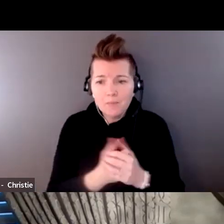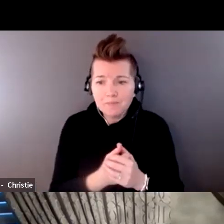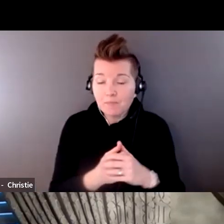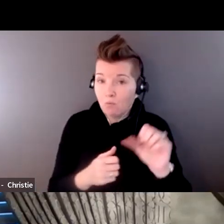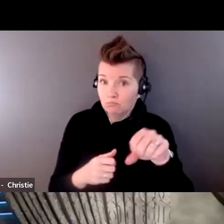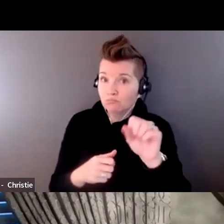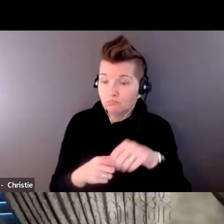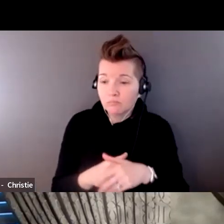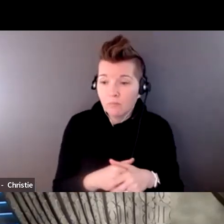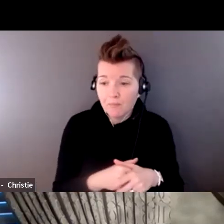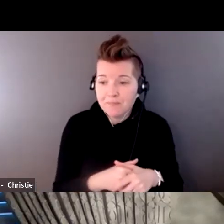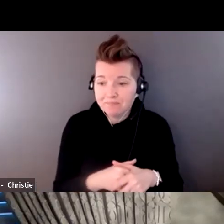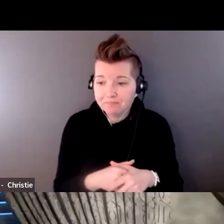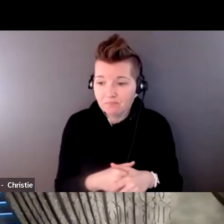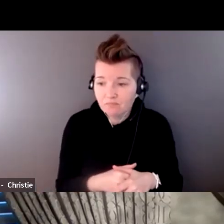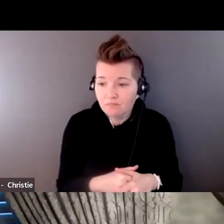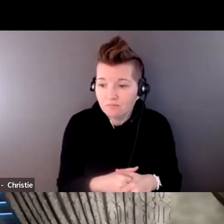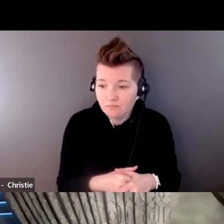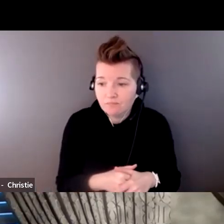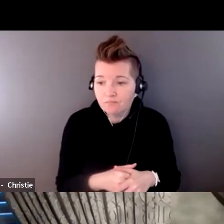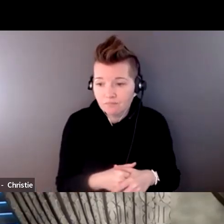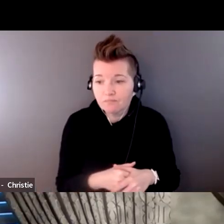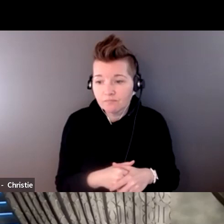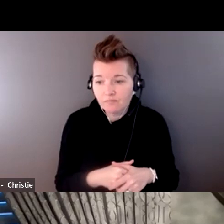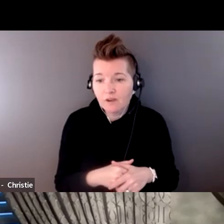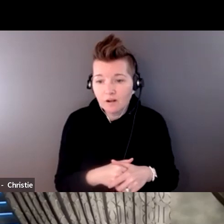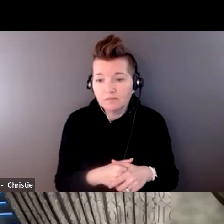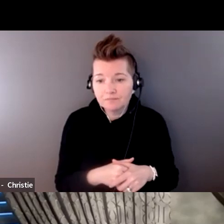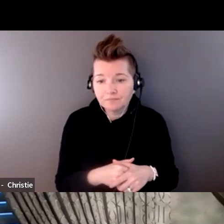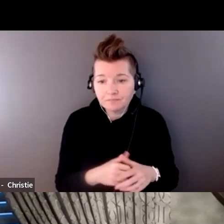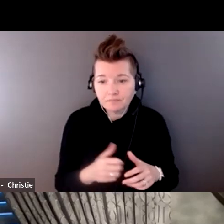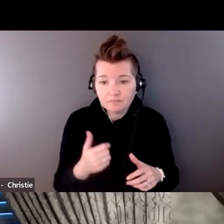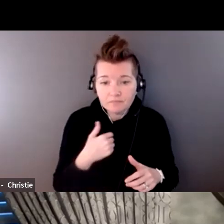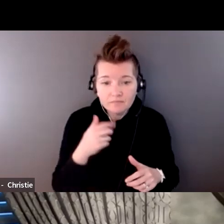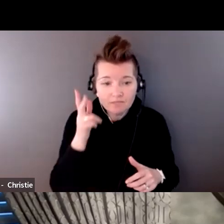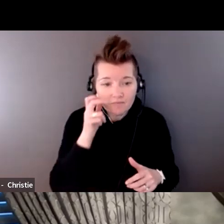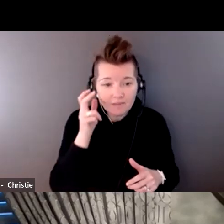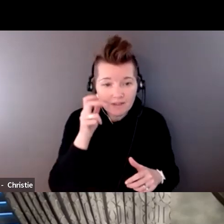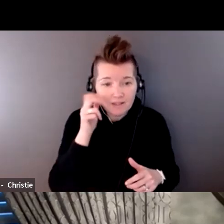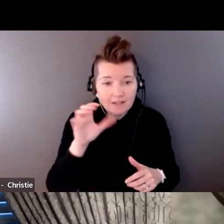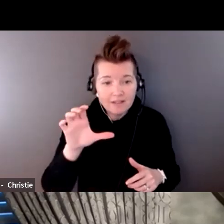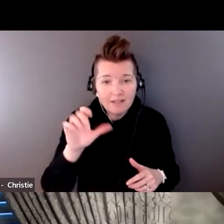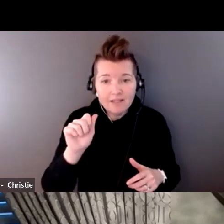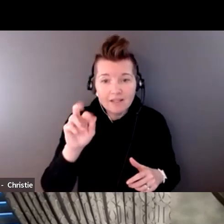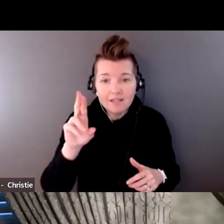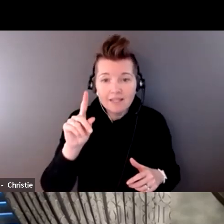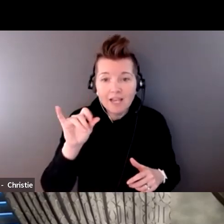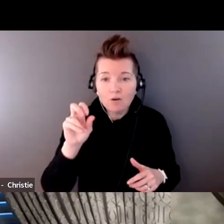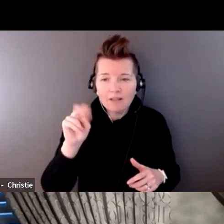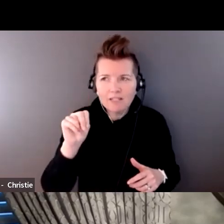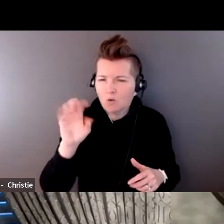Yeah, so I think listening to Carolyn, sorry if I mispronounced that. We